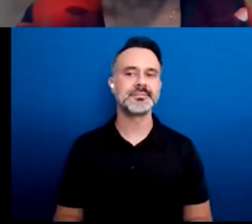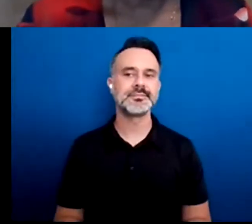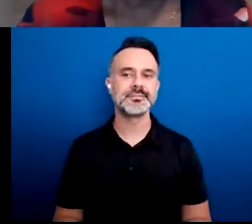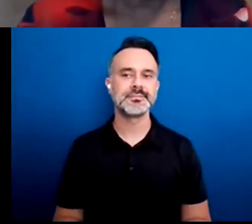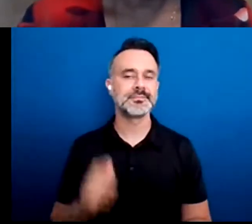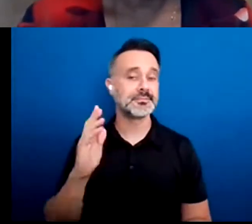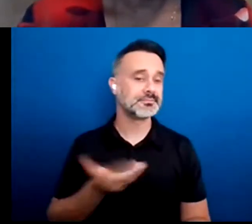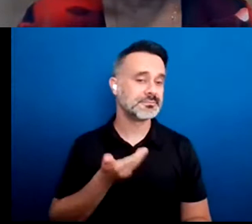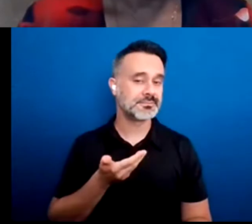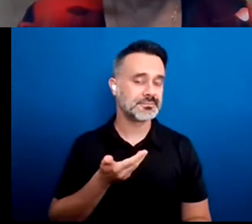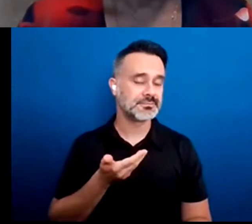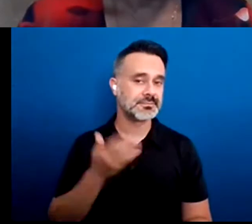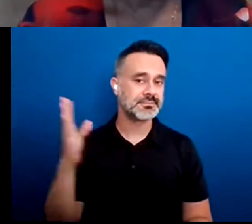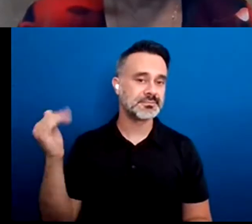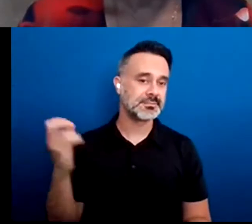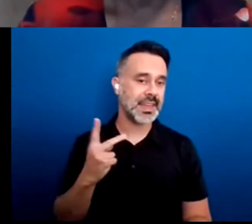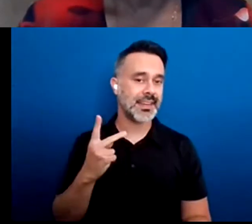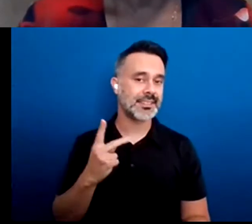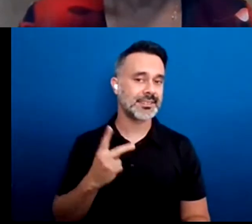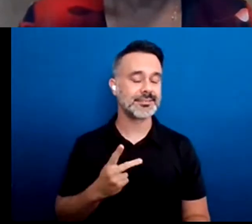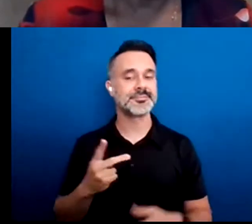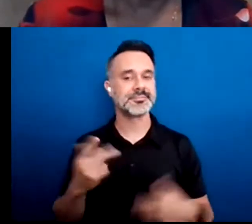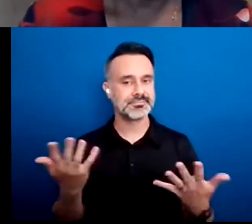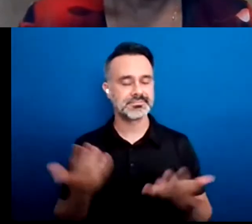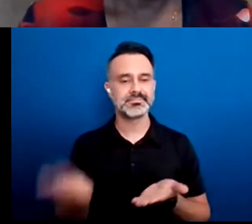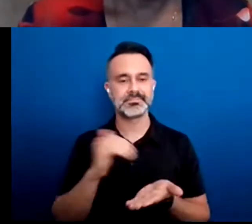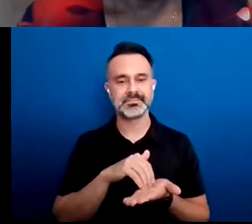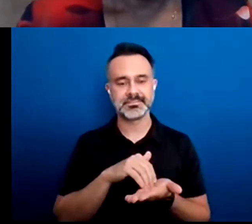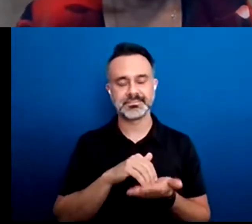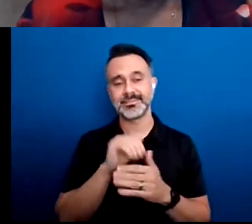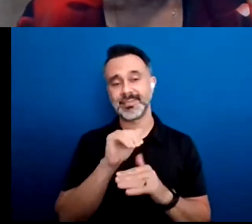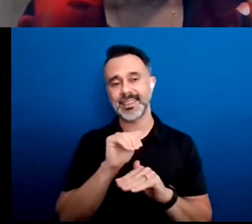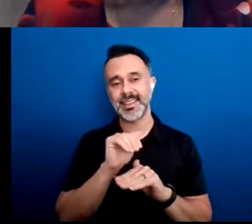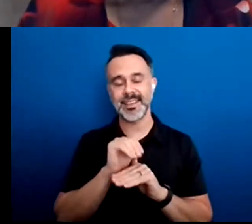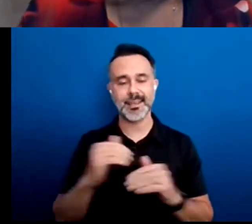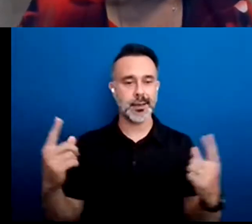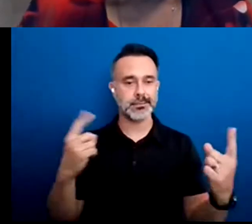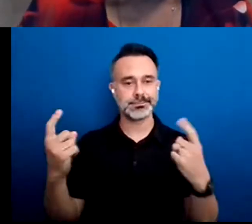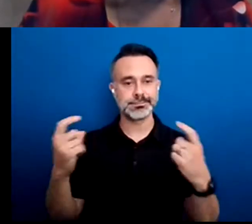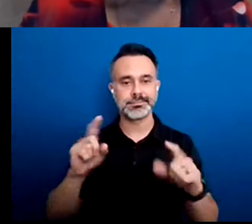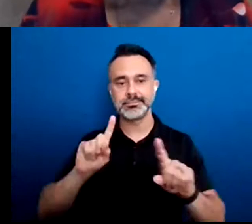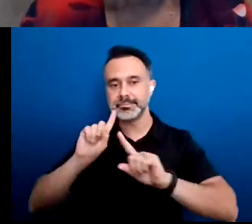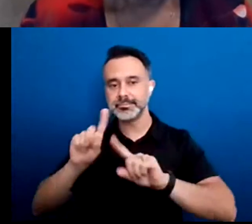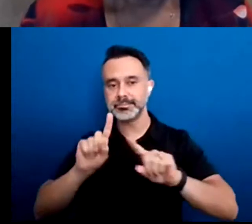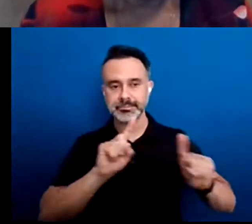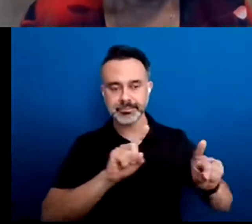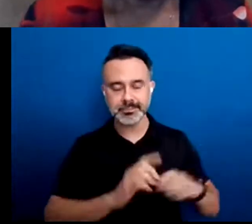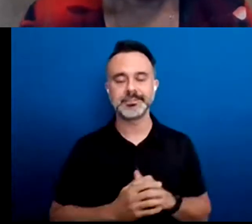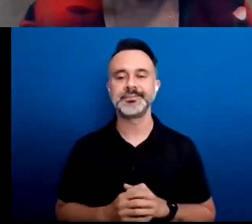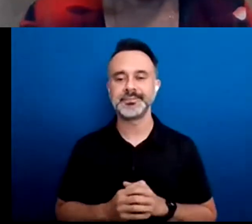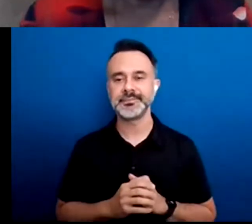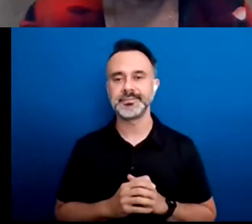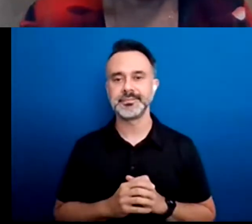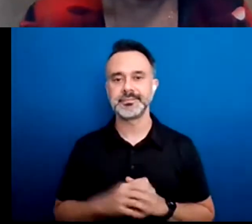Welcome back to another night of questions and answers. I'm